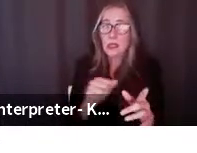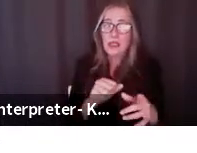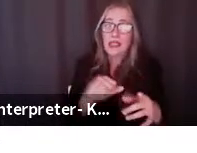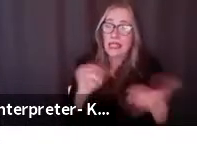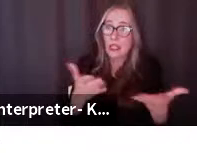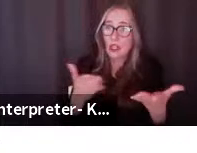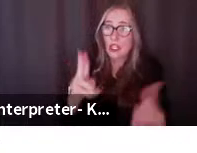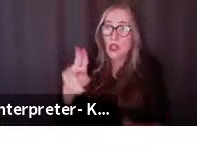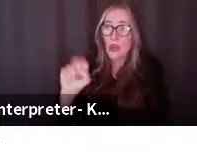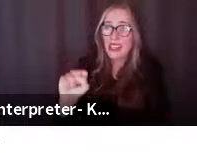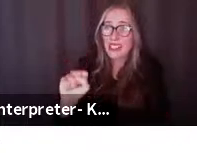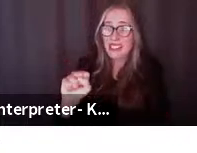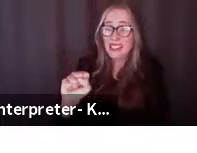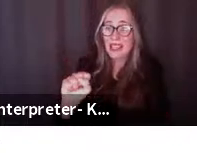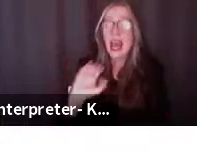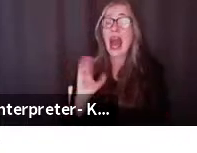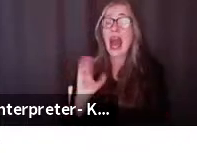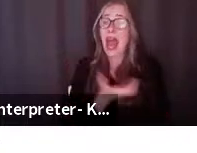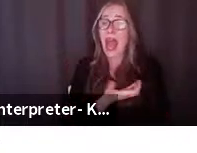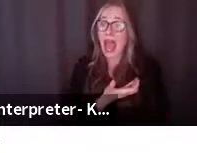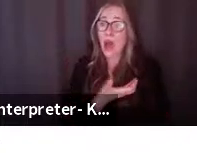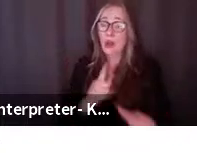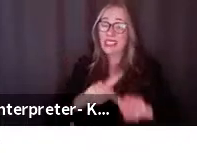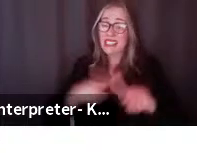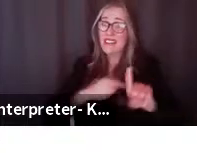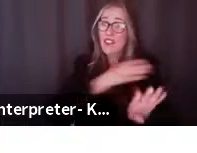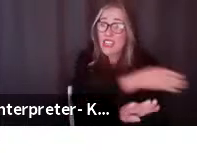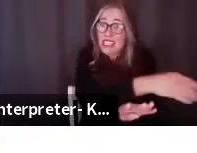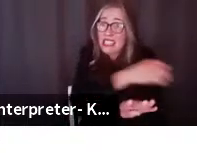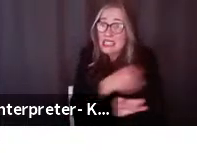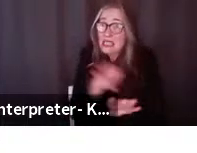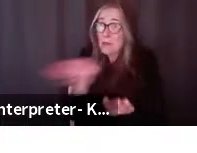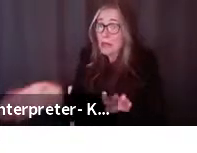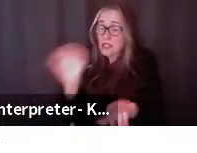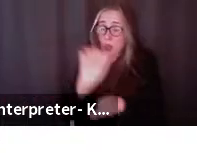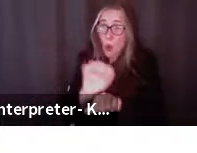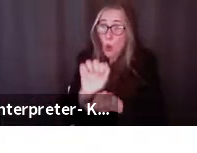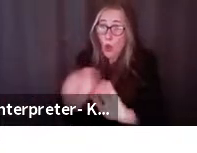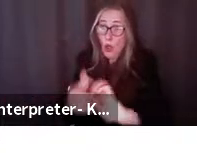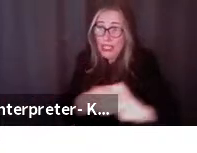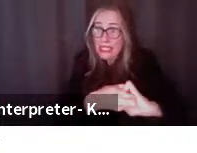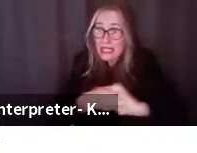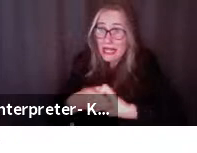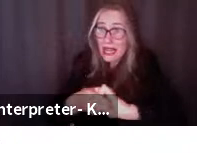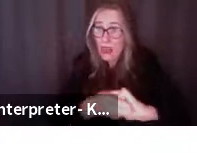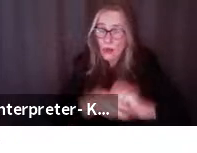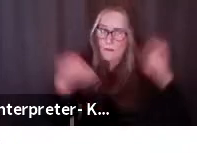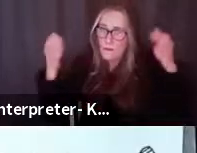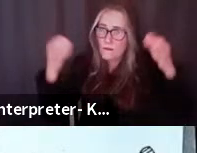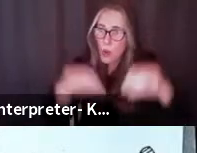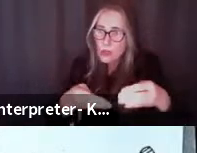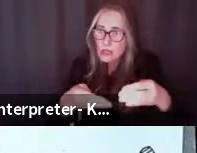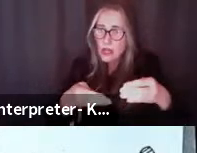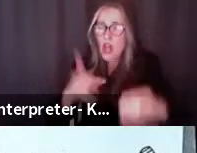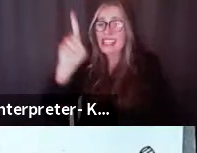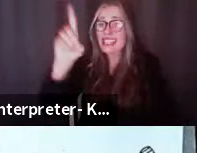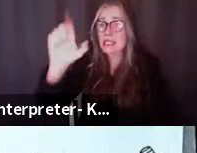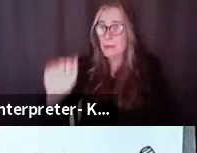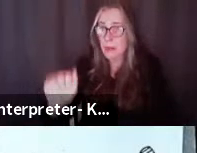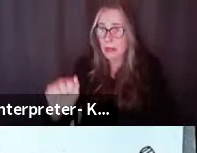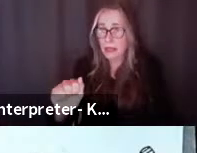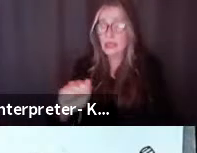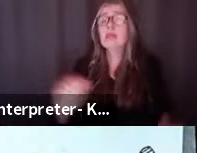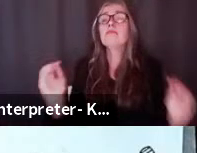is interdisciplinary and really guided by racial reproductive and disability justice and so on this